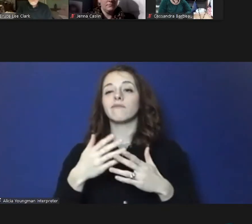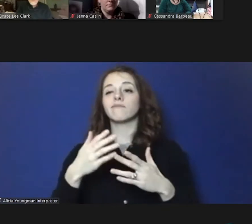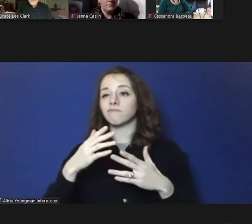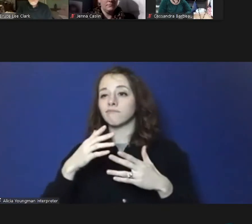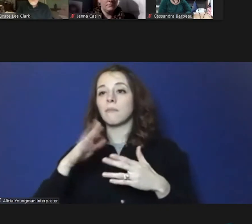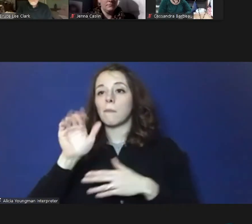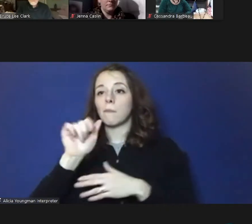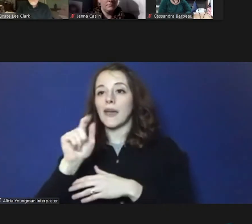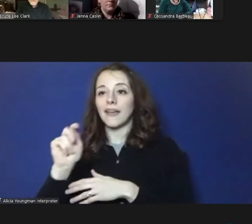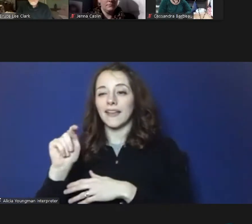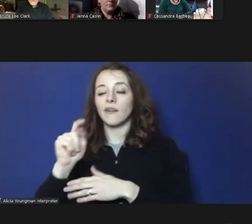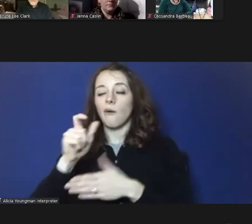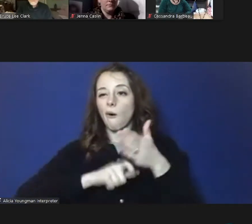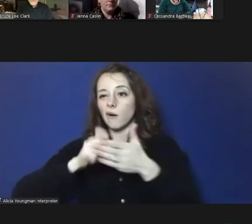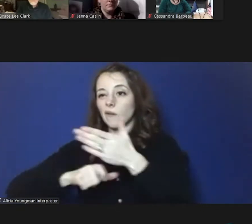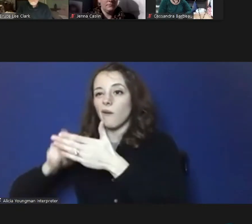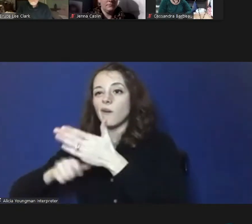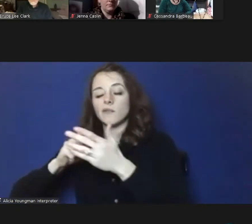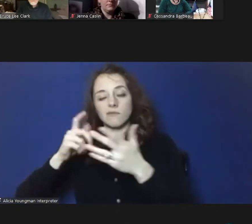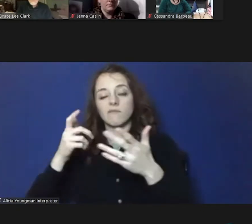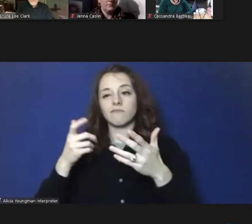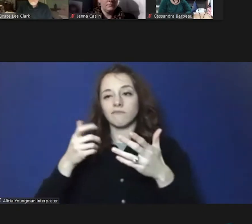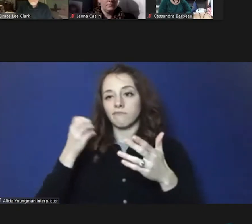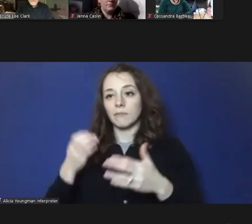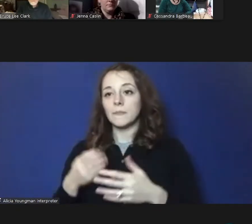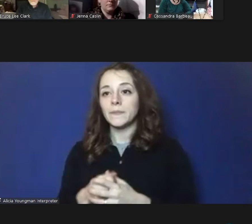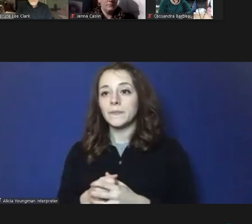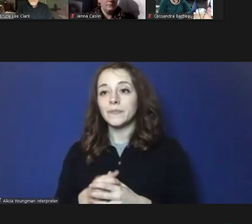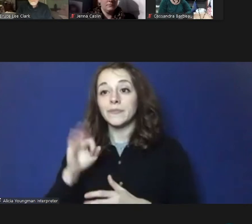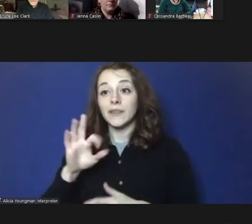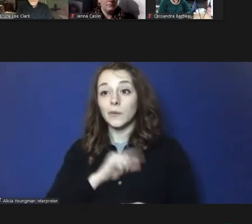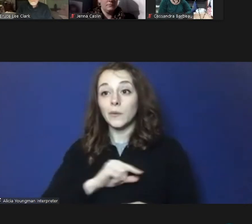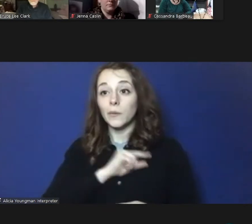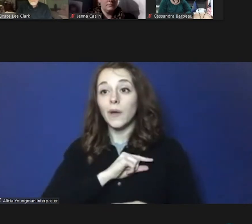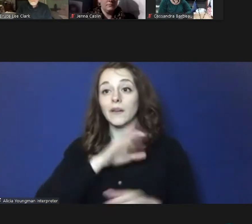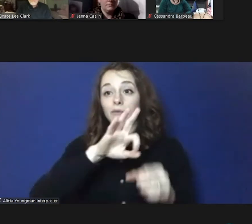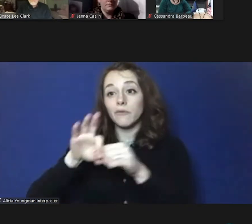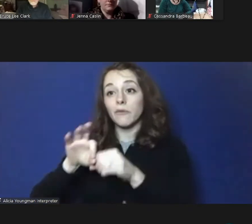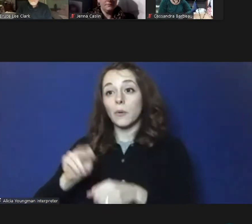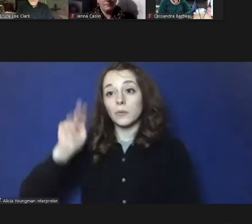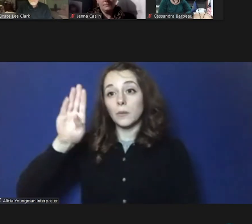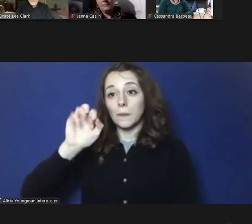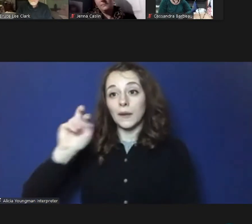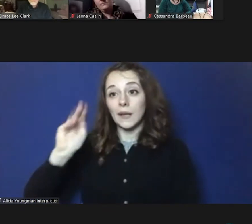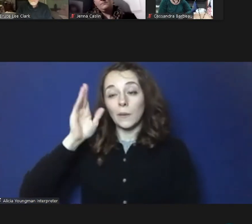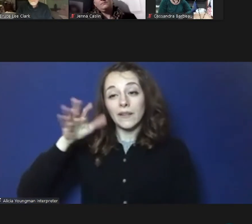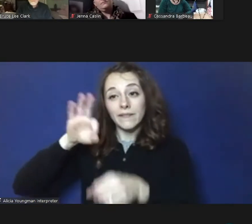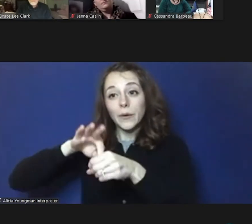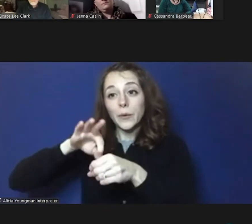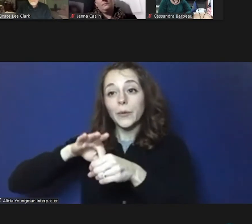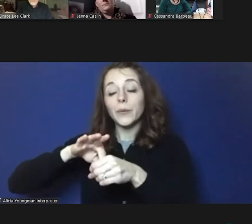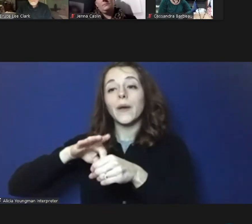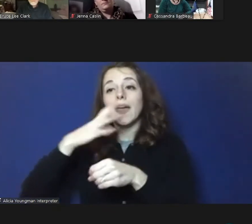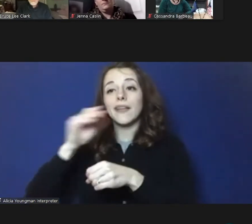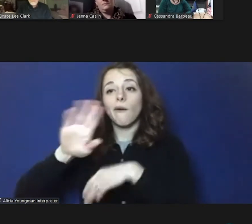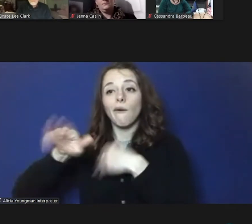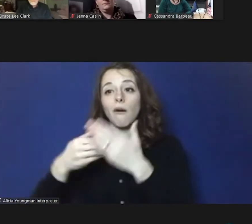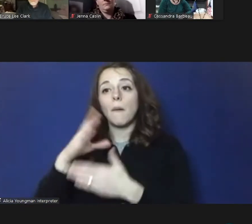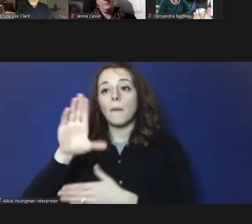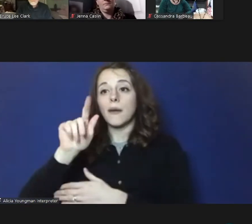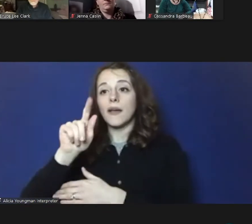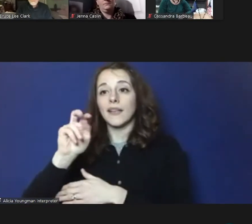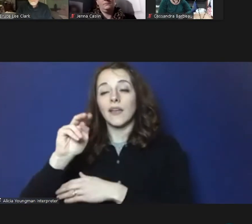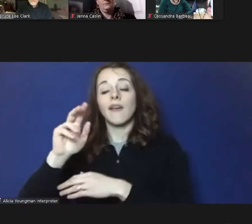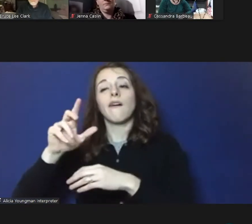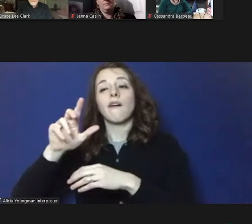specified. Those on the checklist to vote in the Village of North Bennington shall vote for the election of officers on all ballot articles at